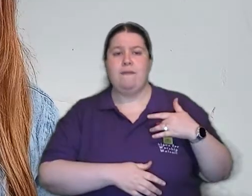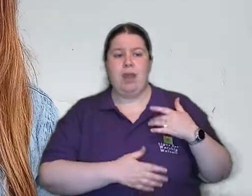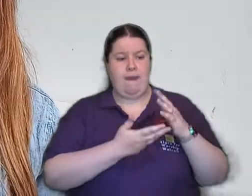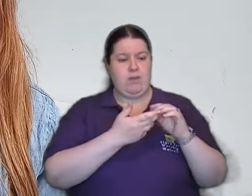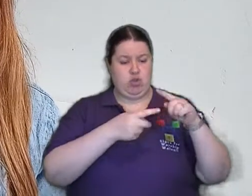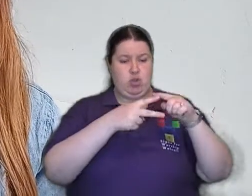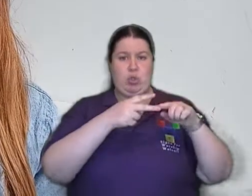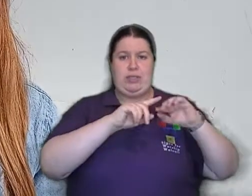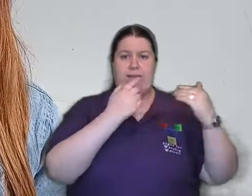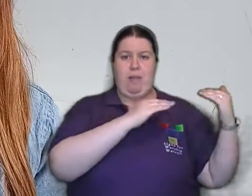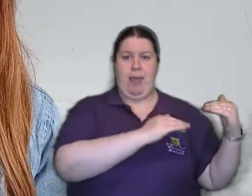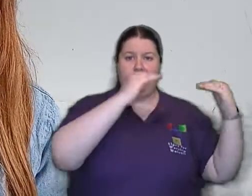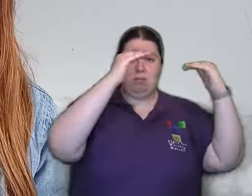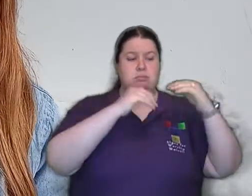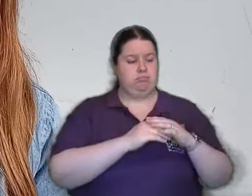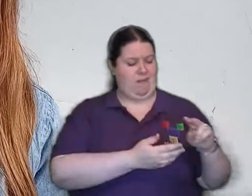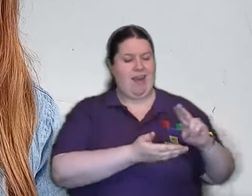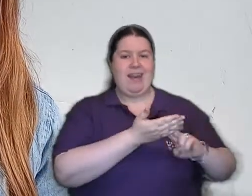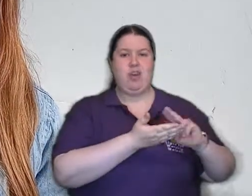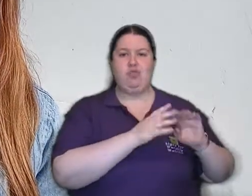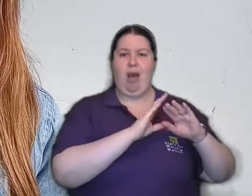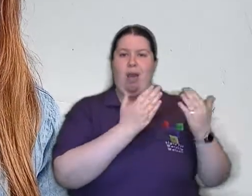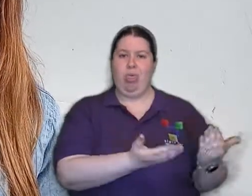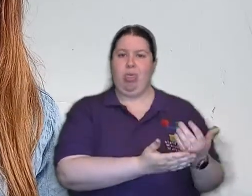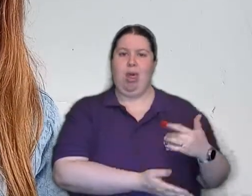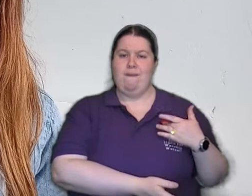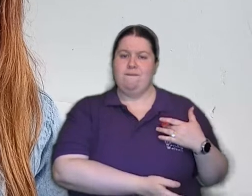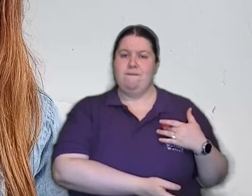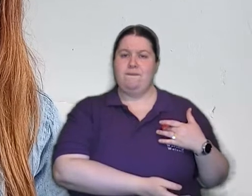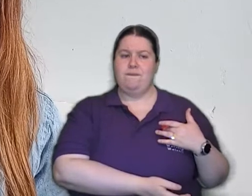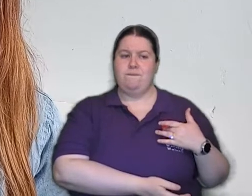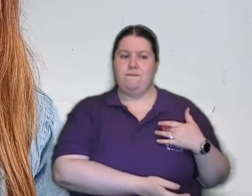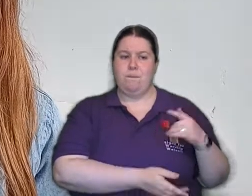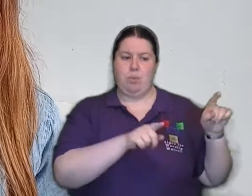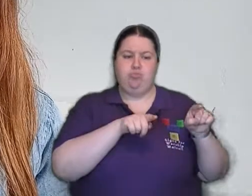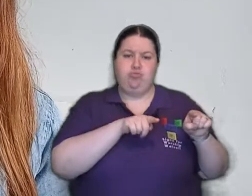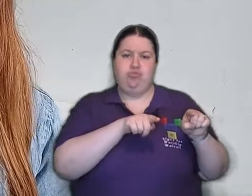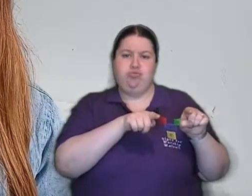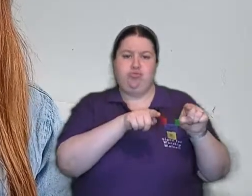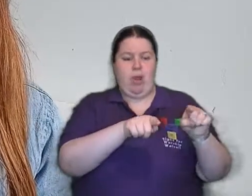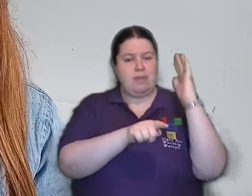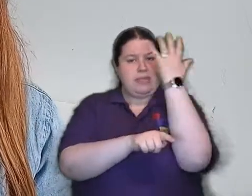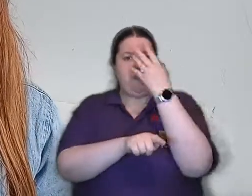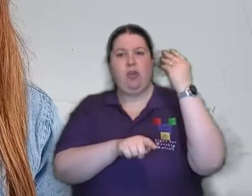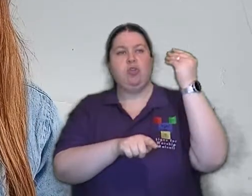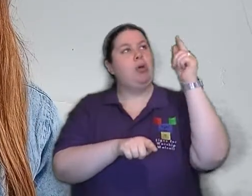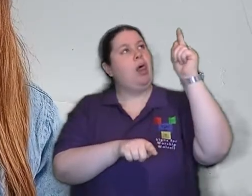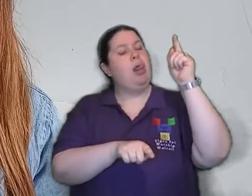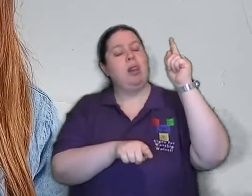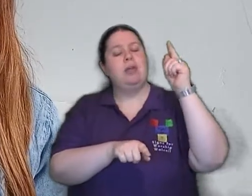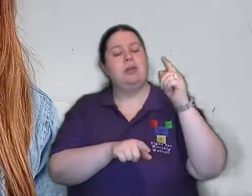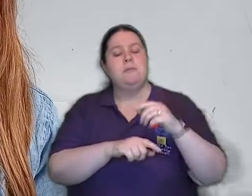our life takes place on two separate levels. Our natural earthly life runs alongside